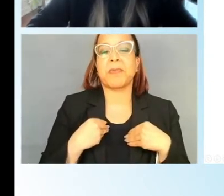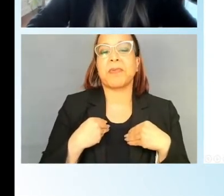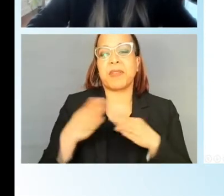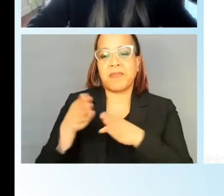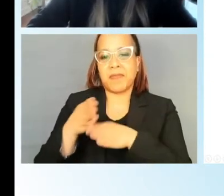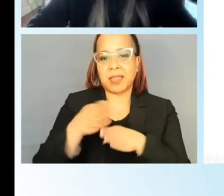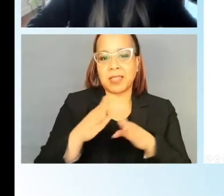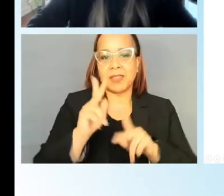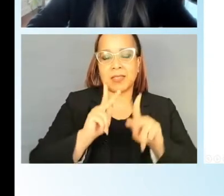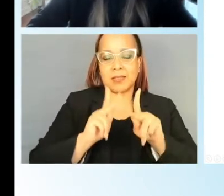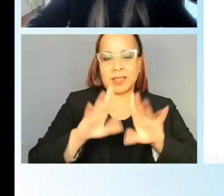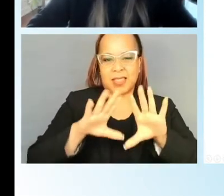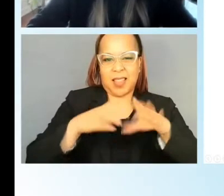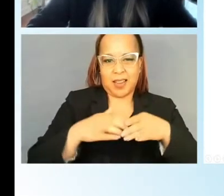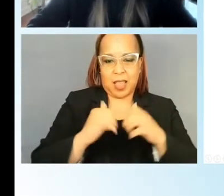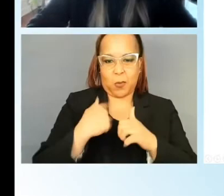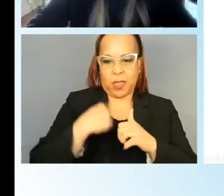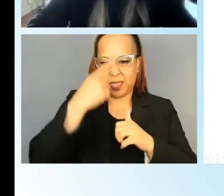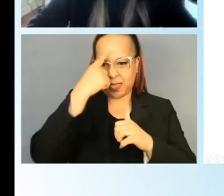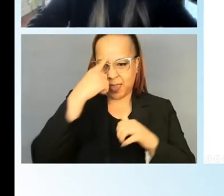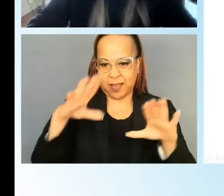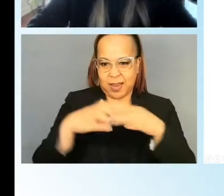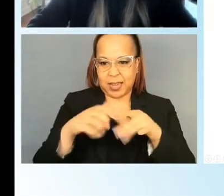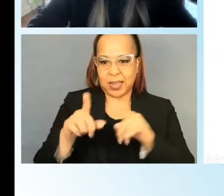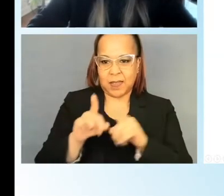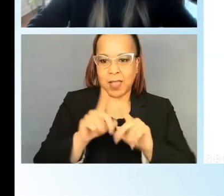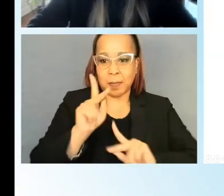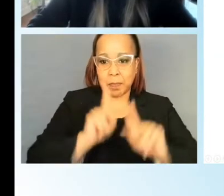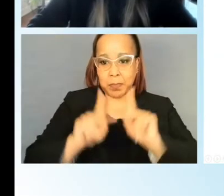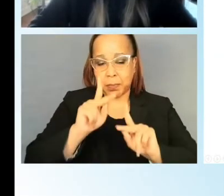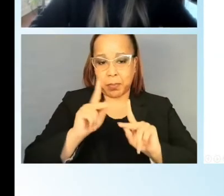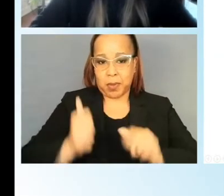think collectively as people existing on this planet.